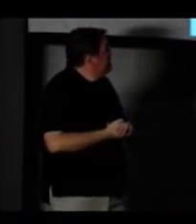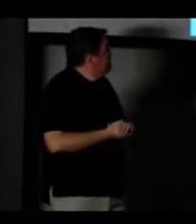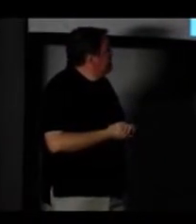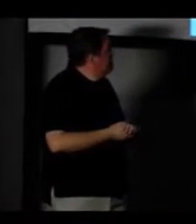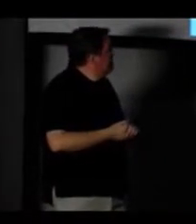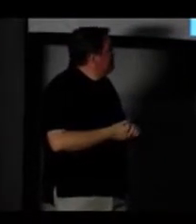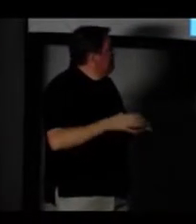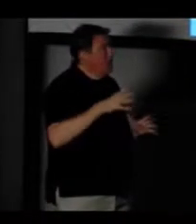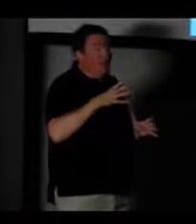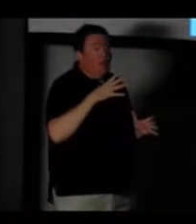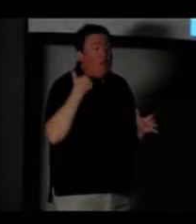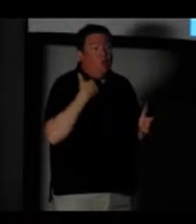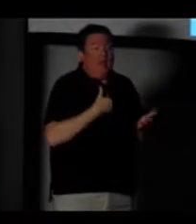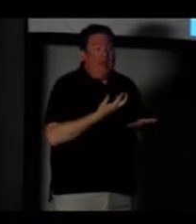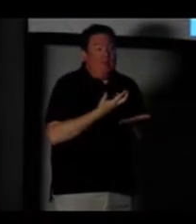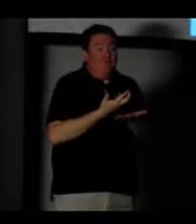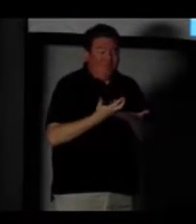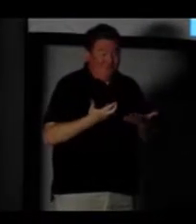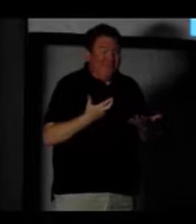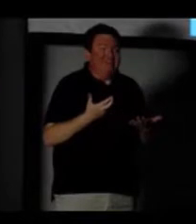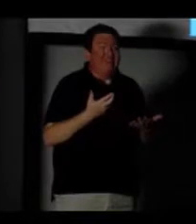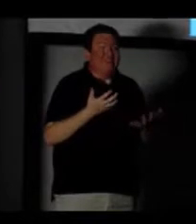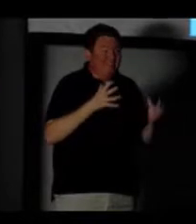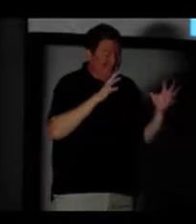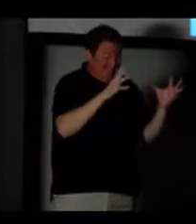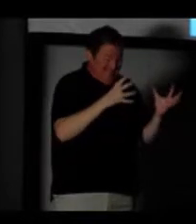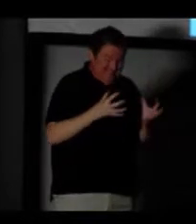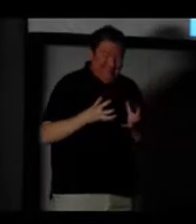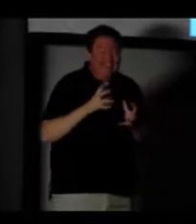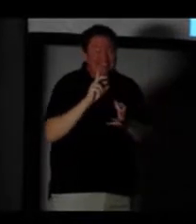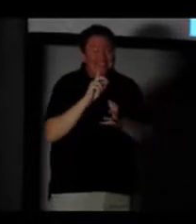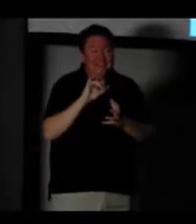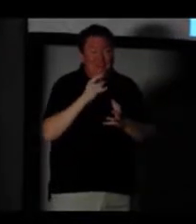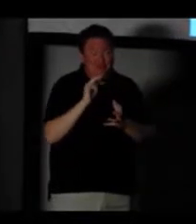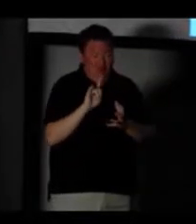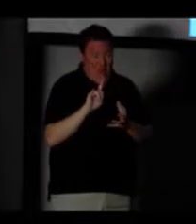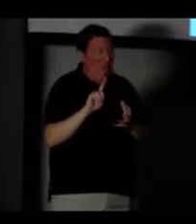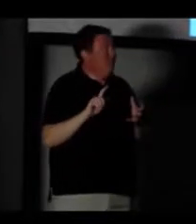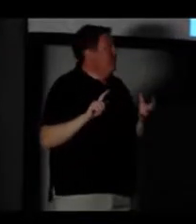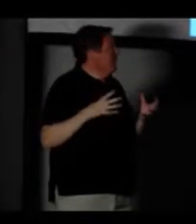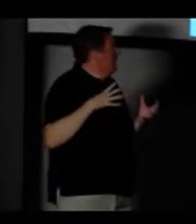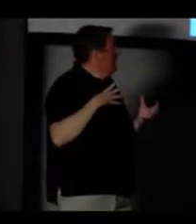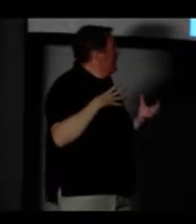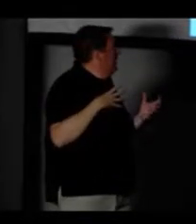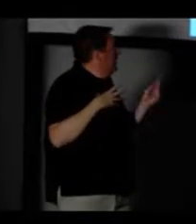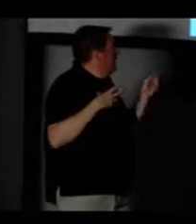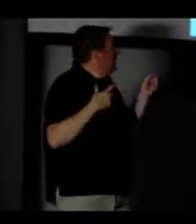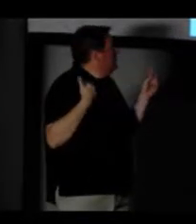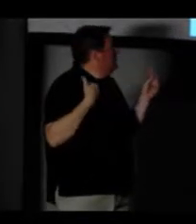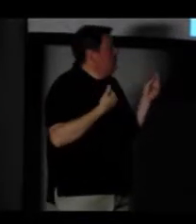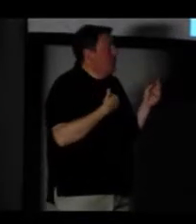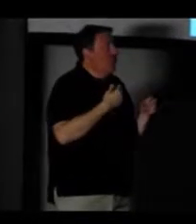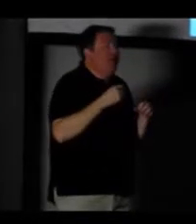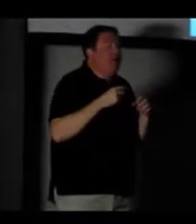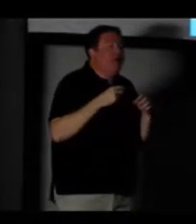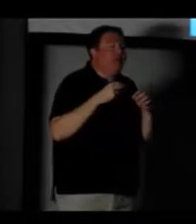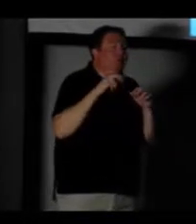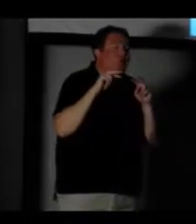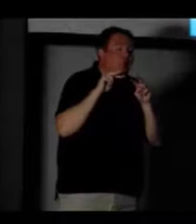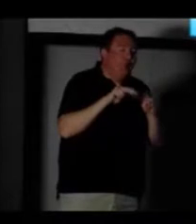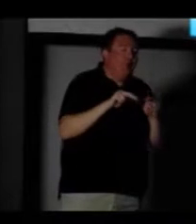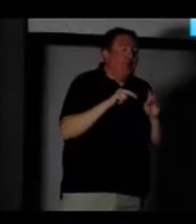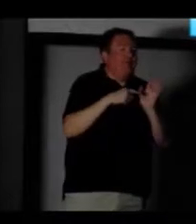digital resources, often as practicing scientists, we're using it for these sorts of scientific studies, modeling biodiversity or something like